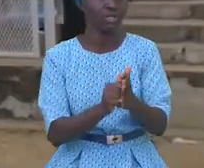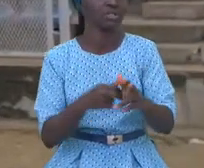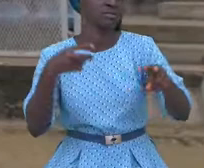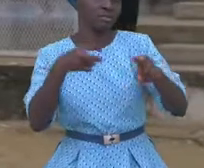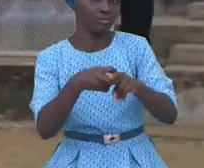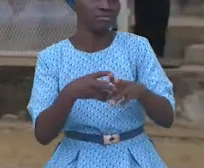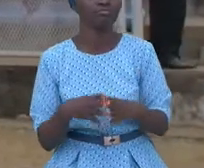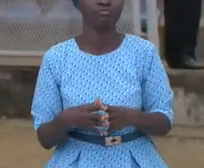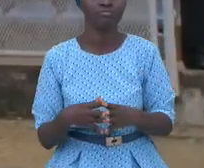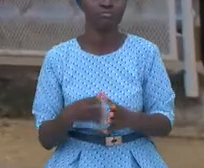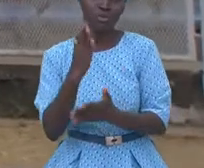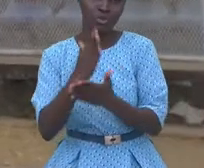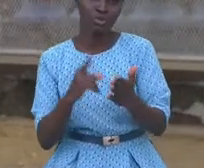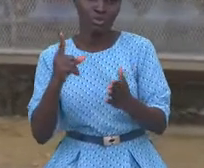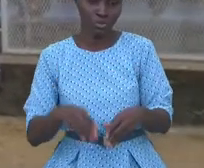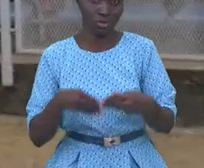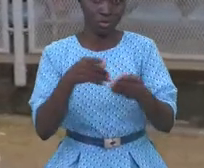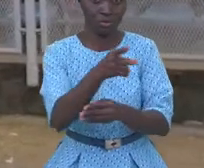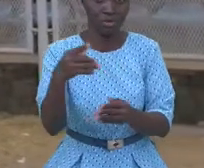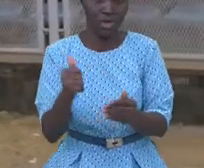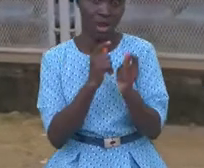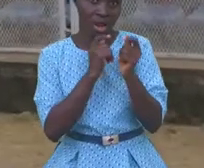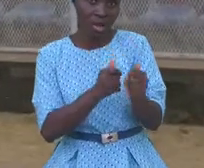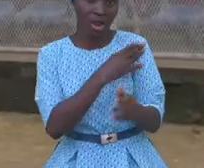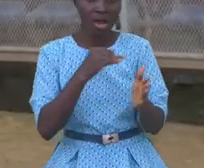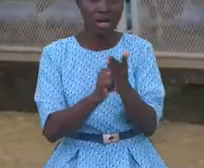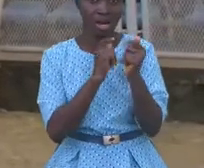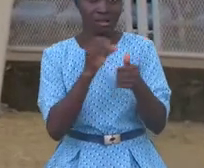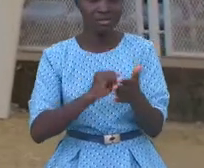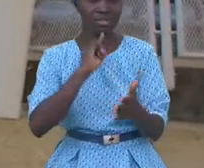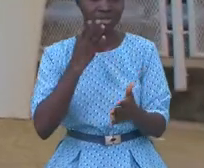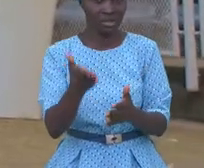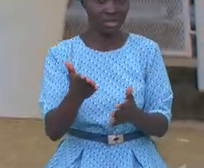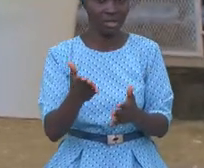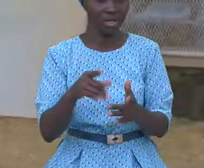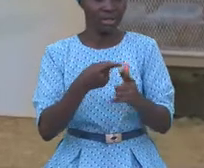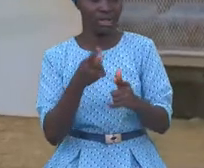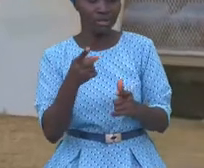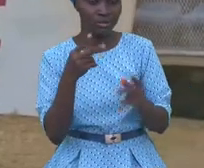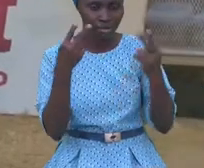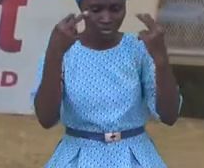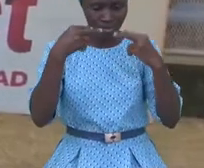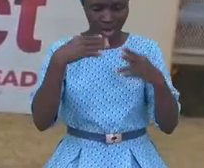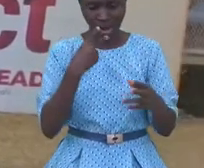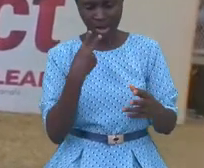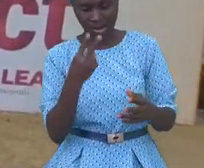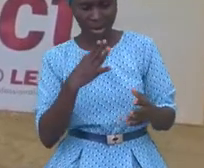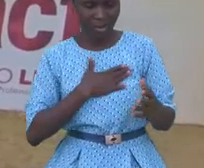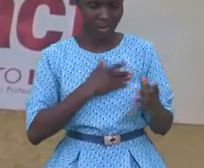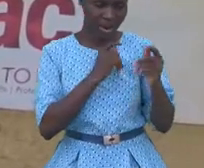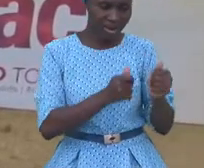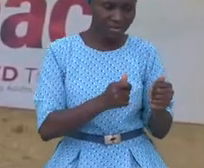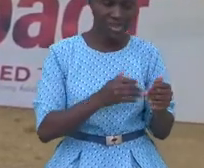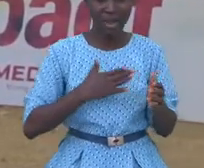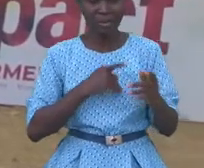a gift. And the gift is there. But you say, look at my gift. Look at my gift. It's wrapped